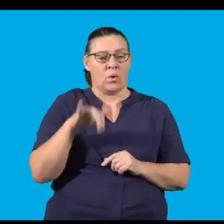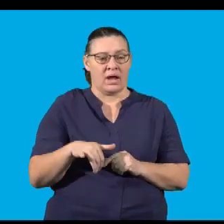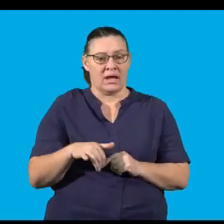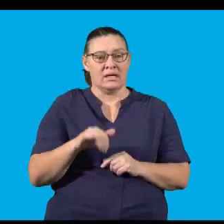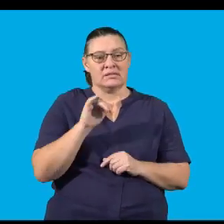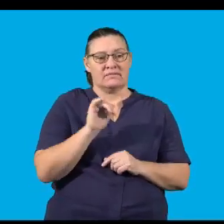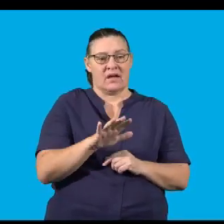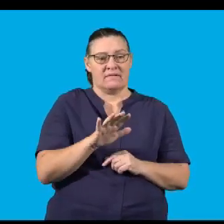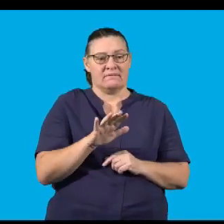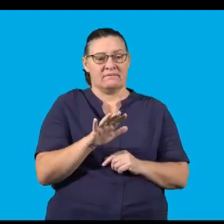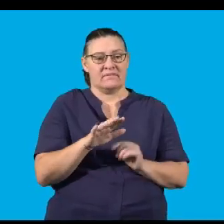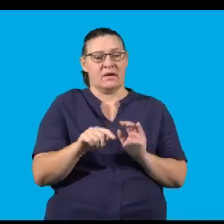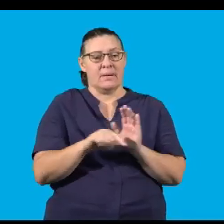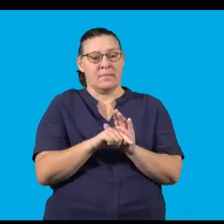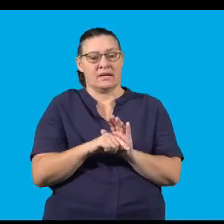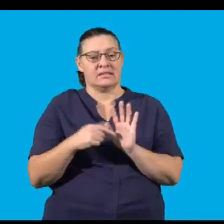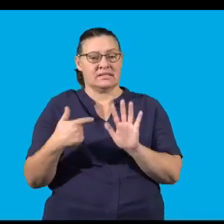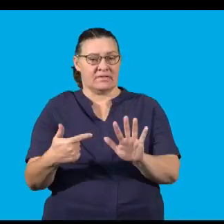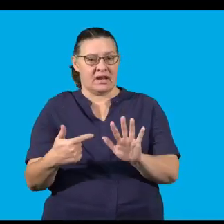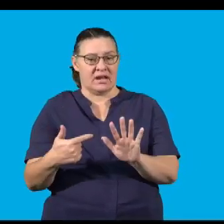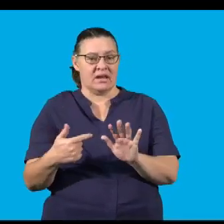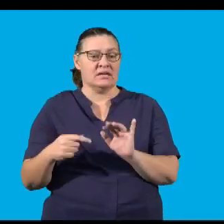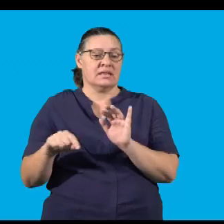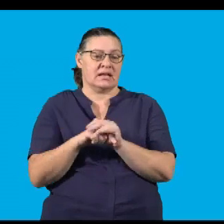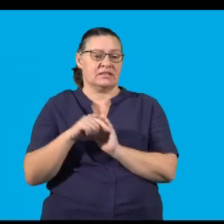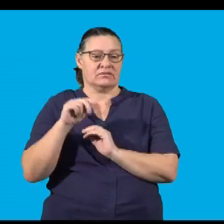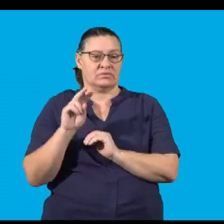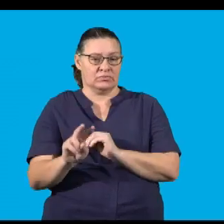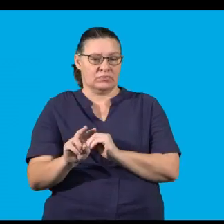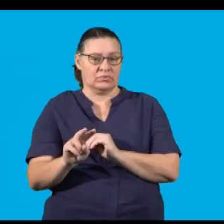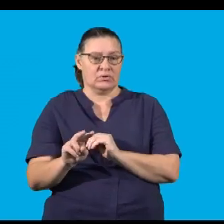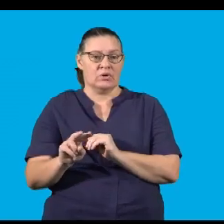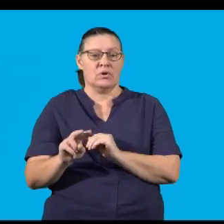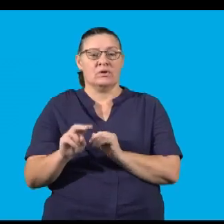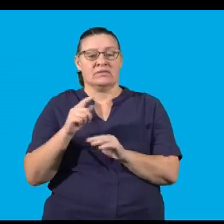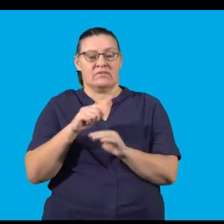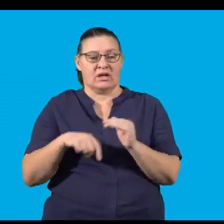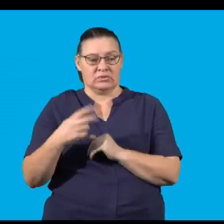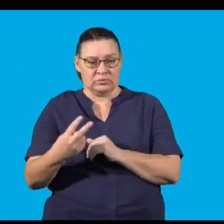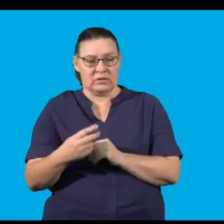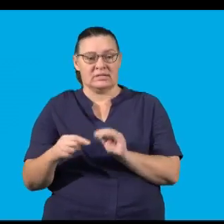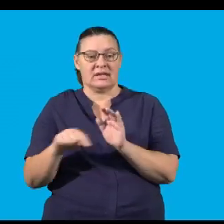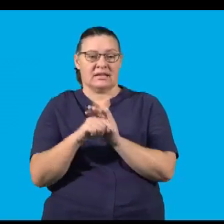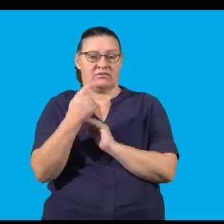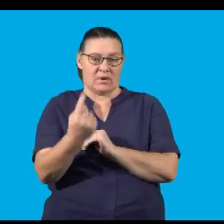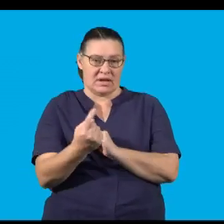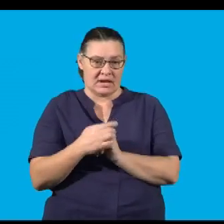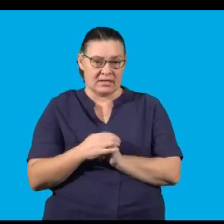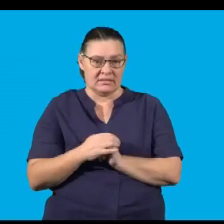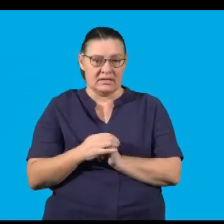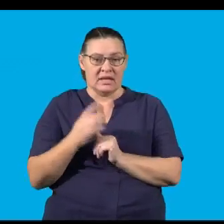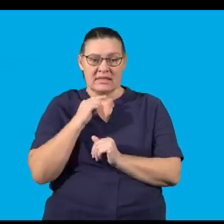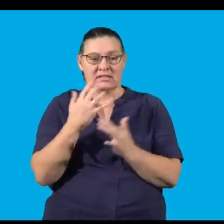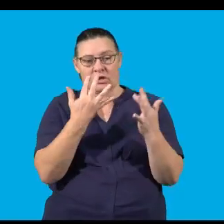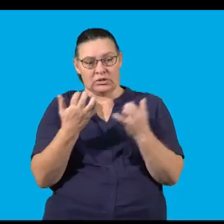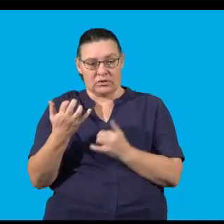y value, it's 5 minus 7, which is negative 2. Negative 2 divided by 2 is negative 1. So that's